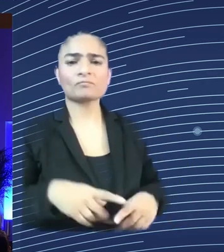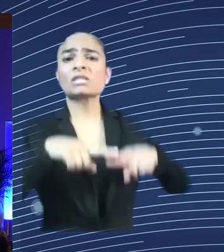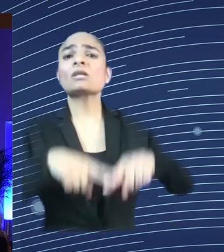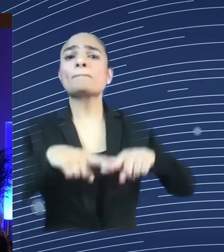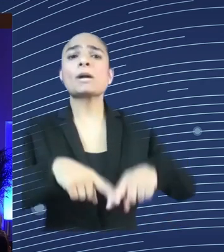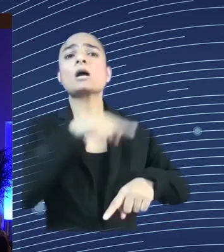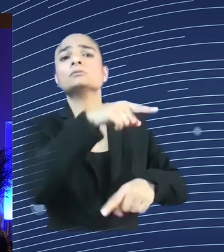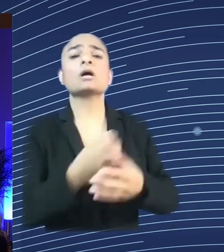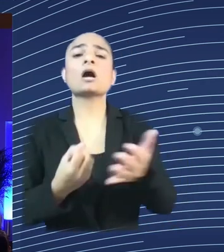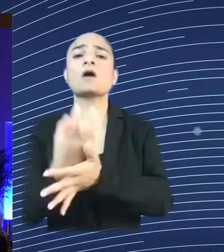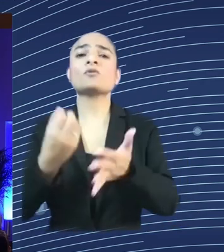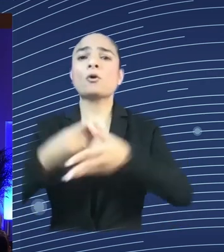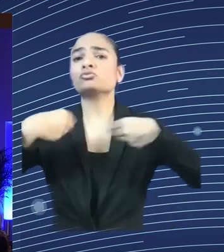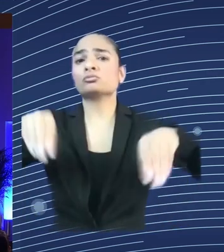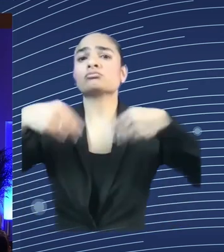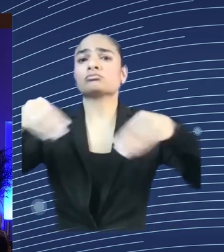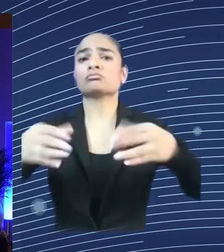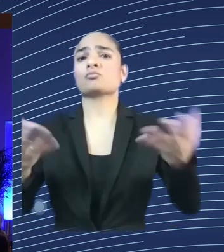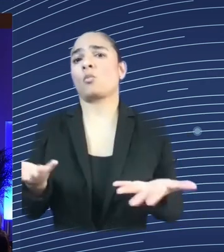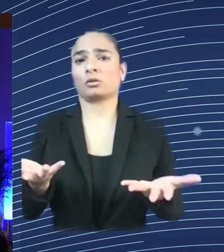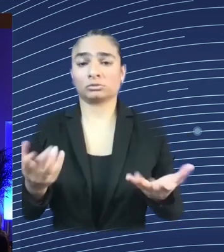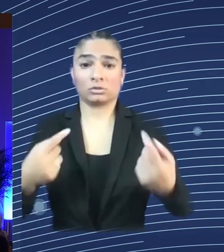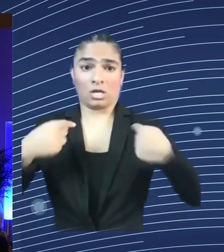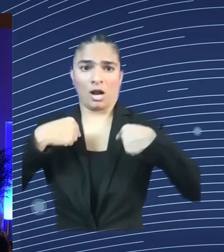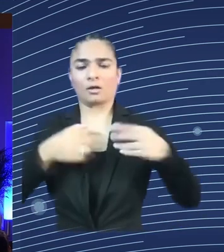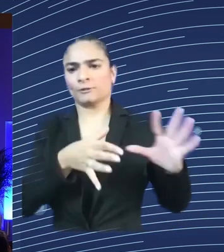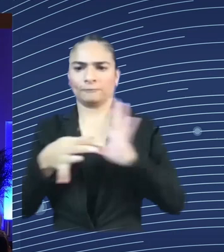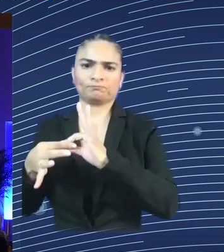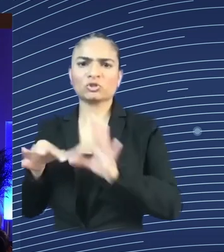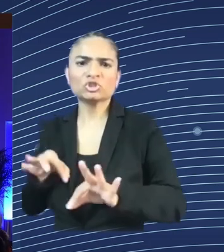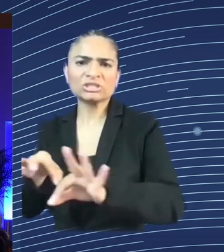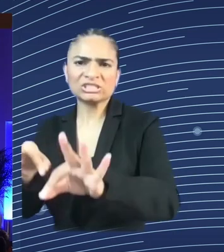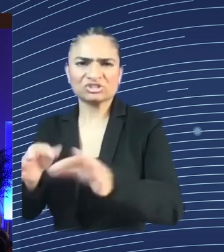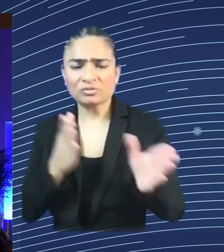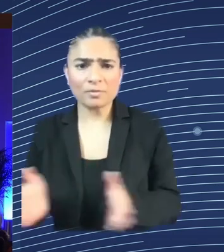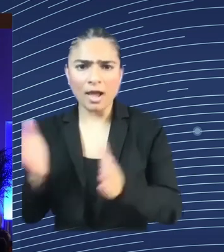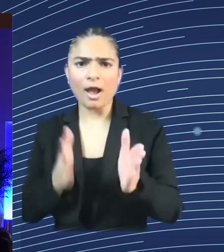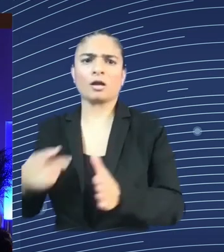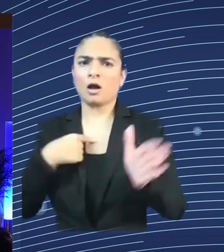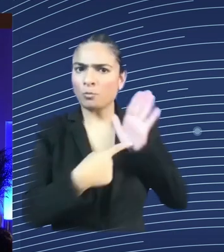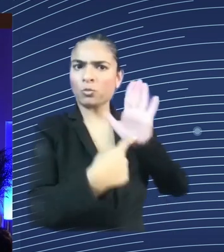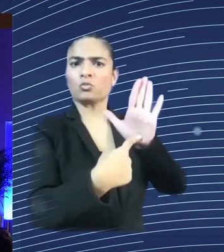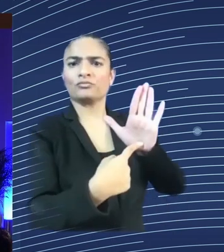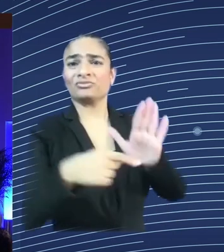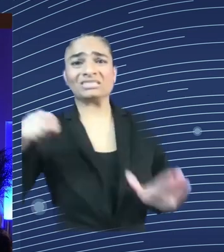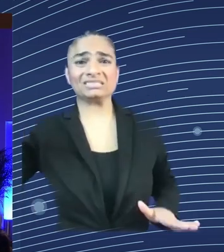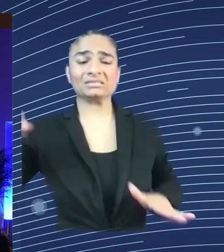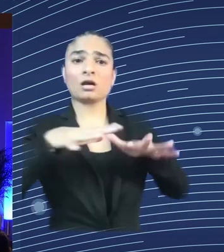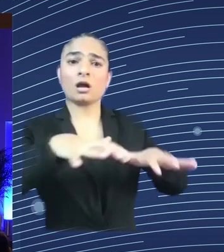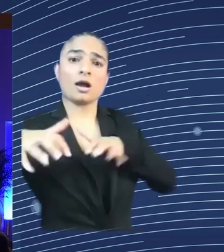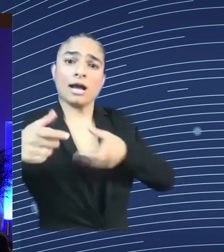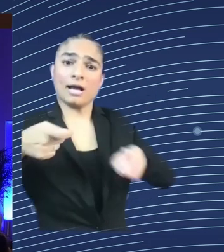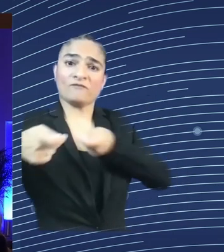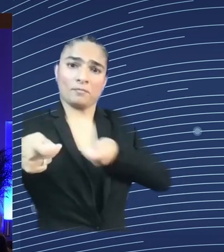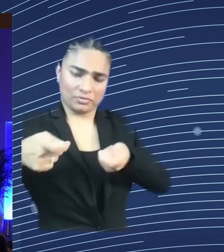it on the government side. So digitalization, artificial intelligence is in it. But why is in it? Because we can prove